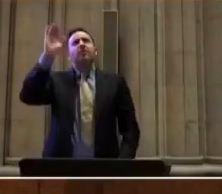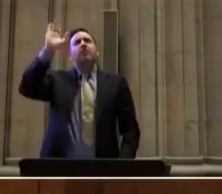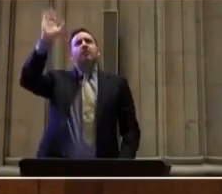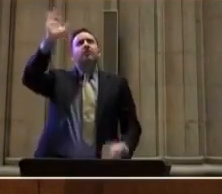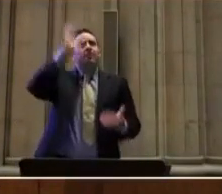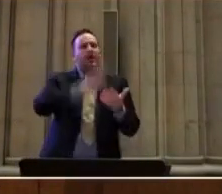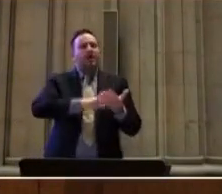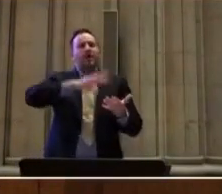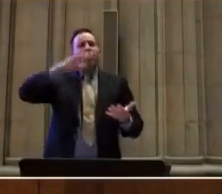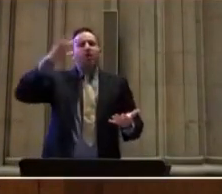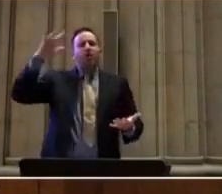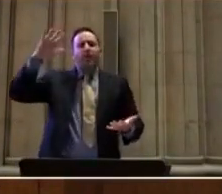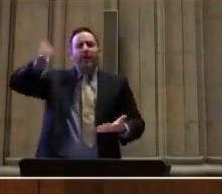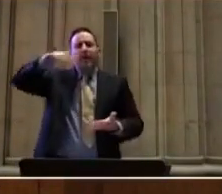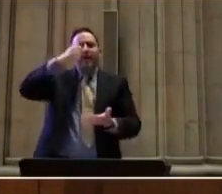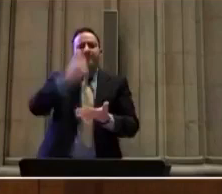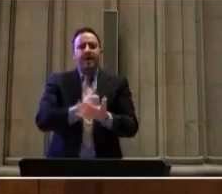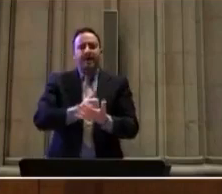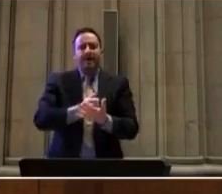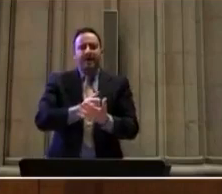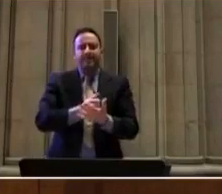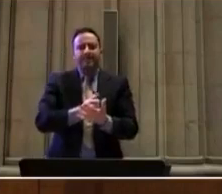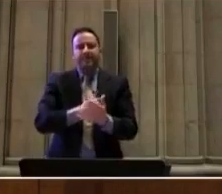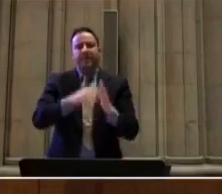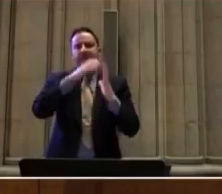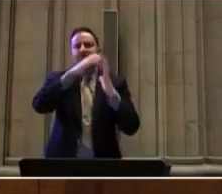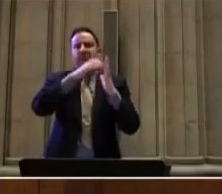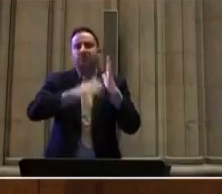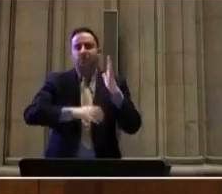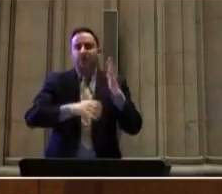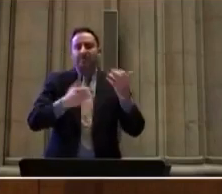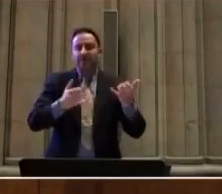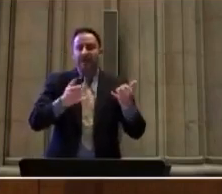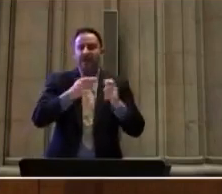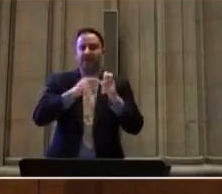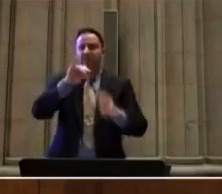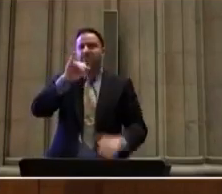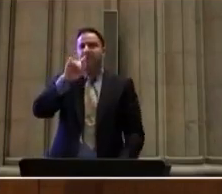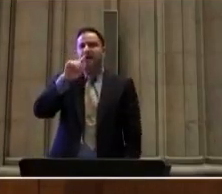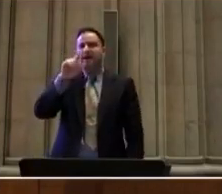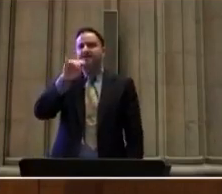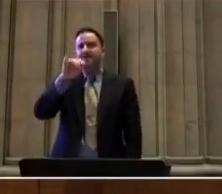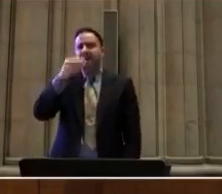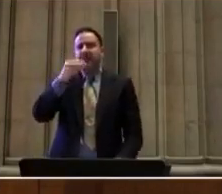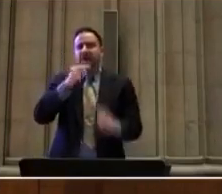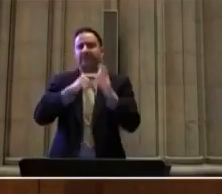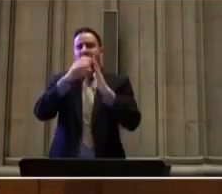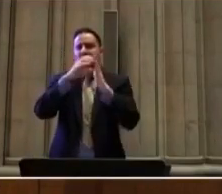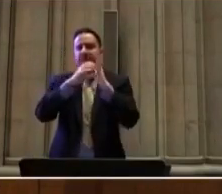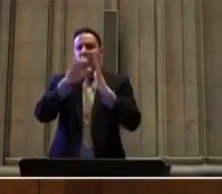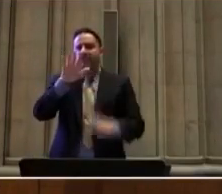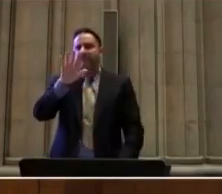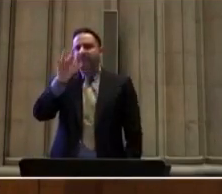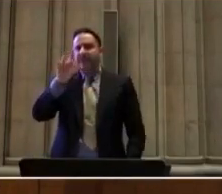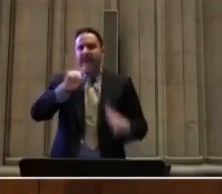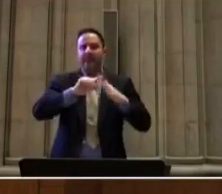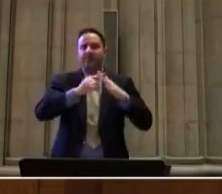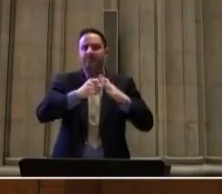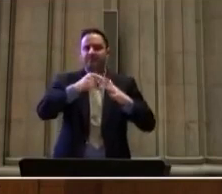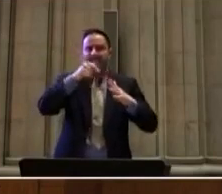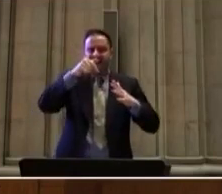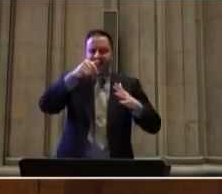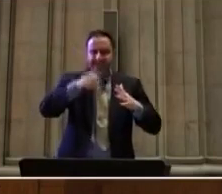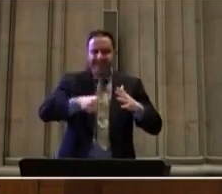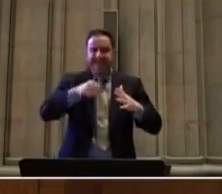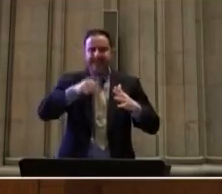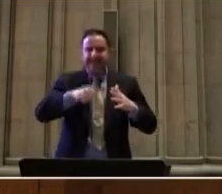Amen. Our text this morning comes from the prophet Isaiah, chapter 58. It begins, "This is the kind